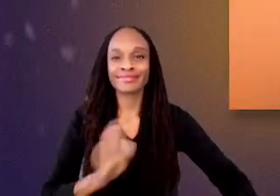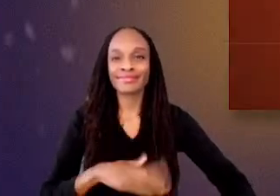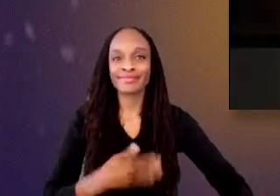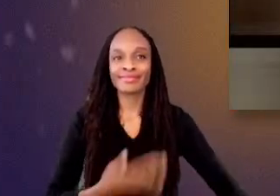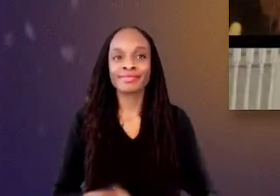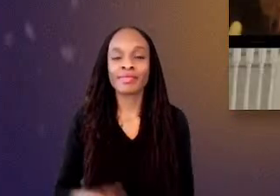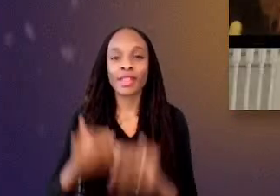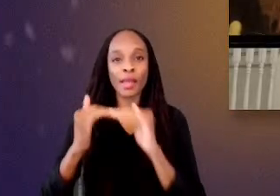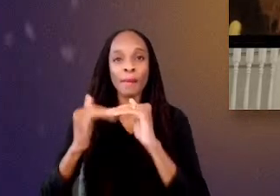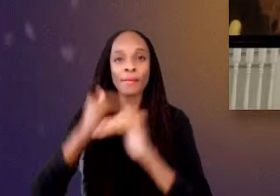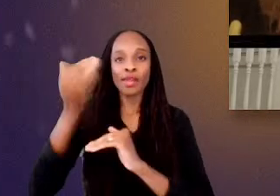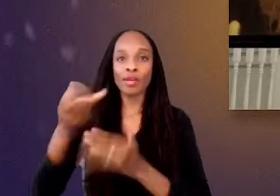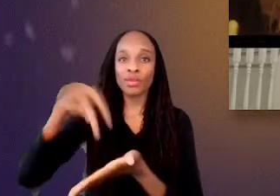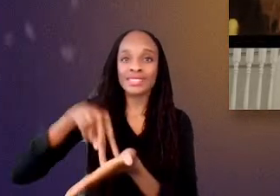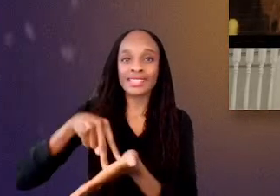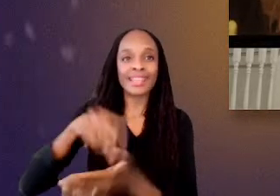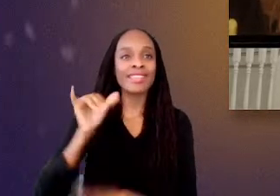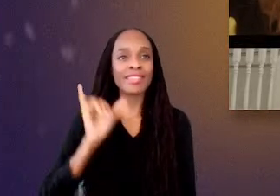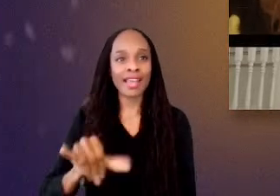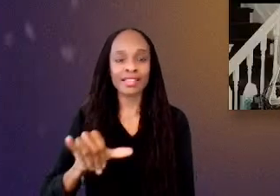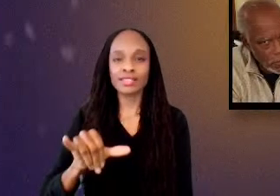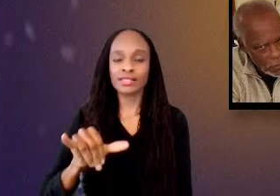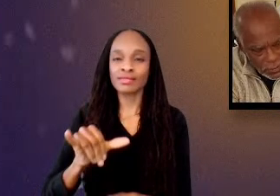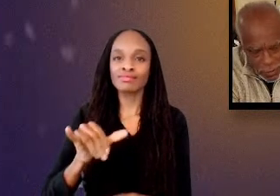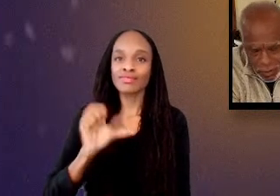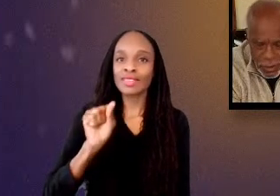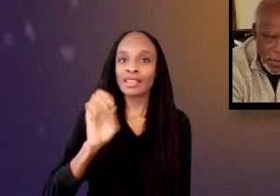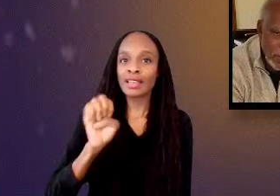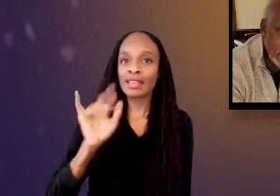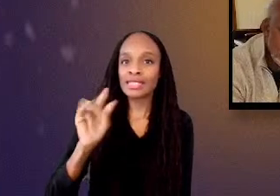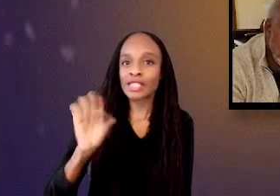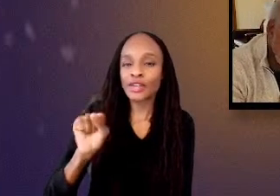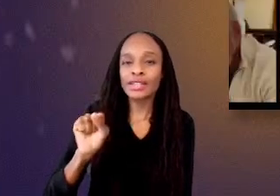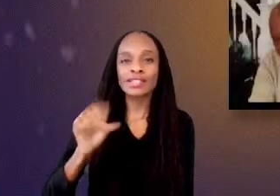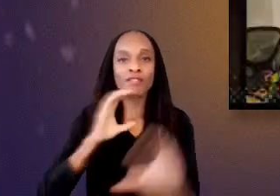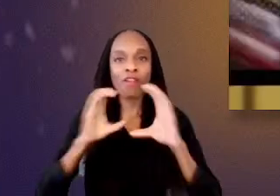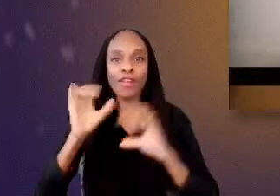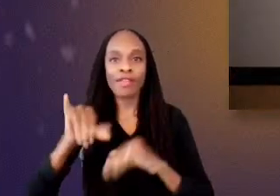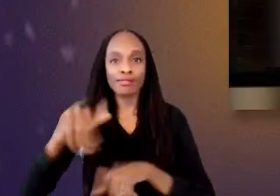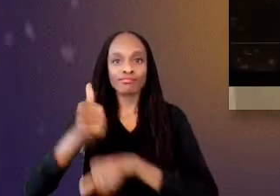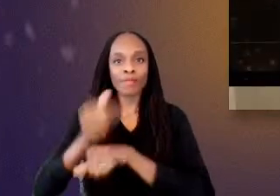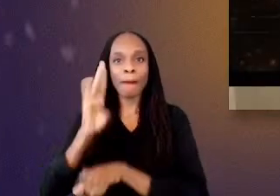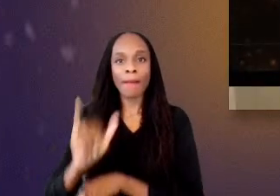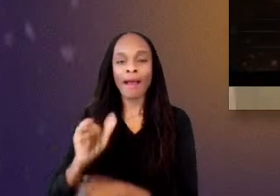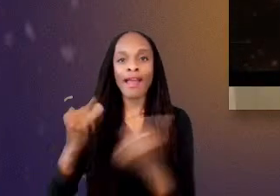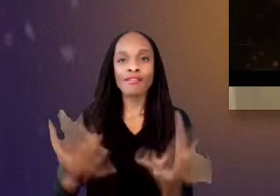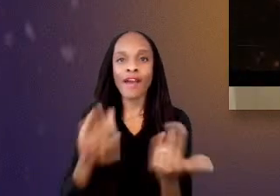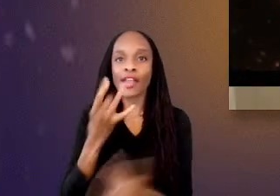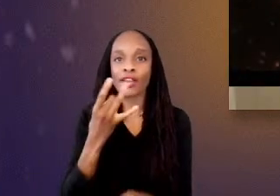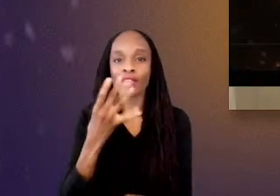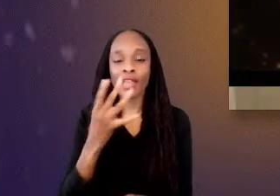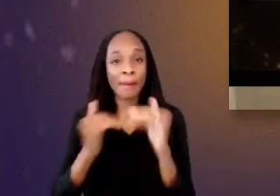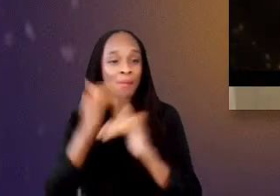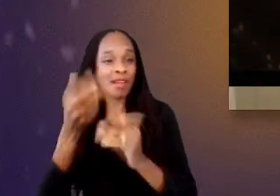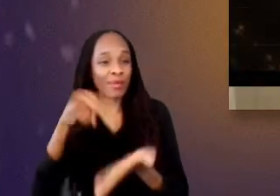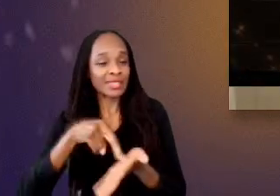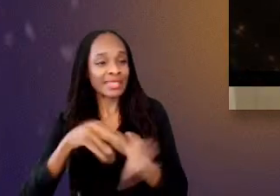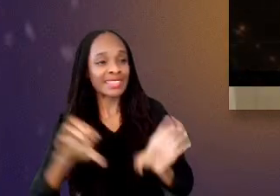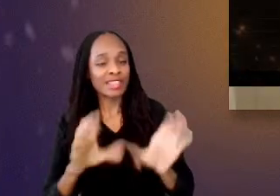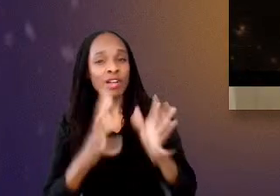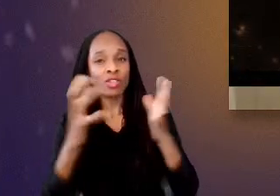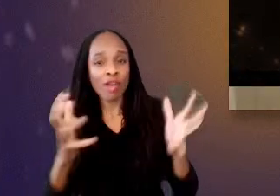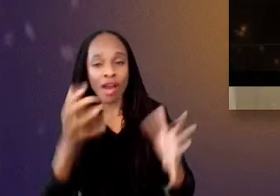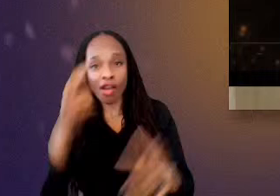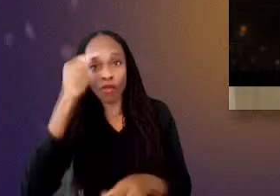Beyond Resilience is a series of curated conversations created by Firelight. Beyond Resilience does a lot to keep people connected